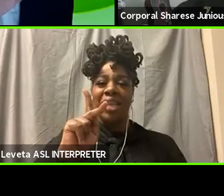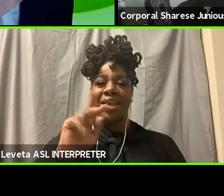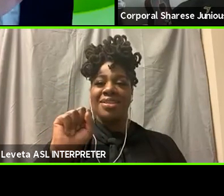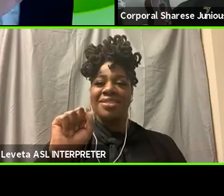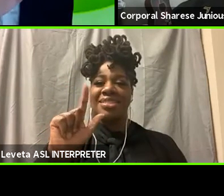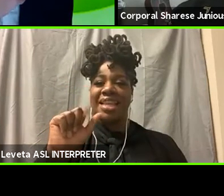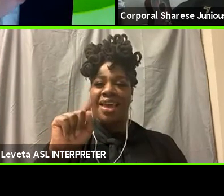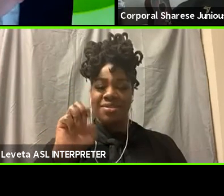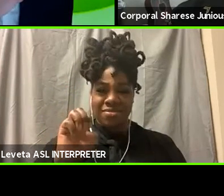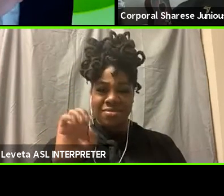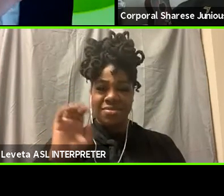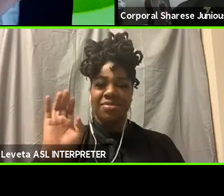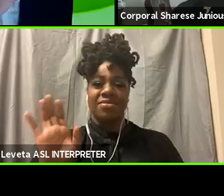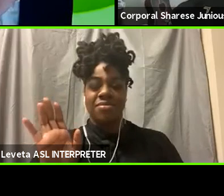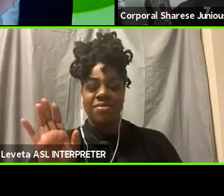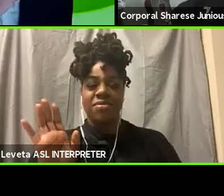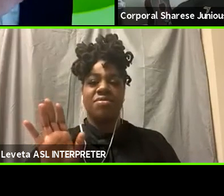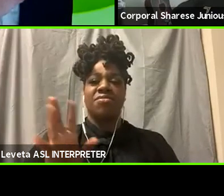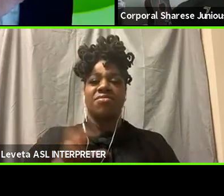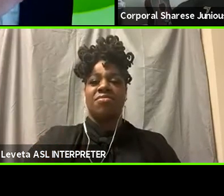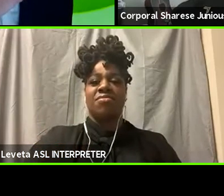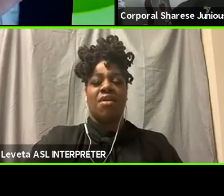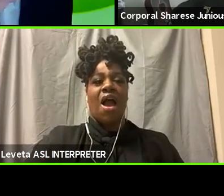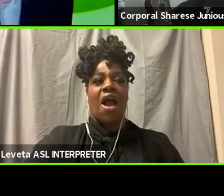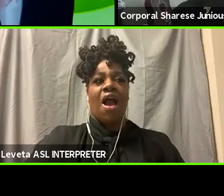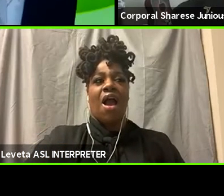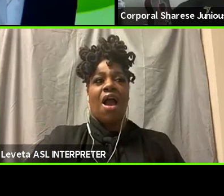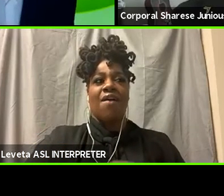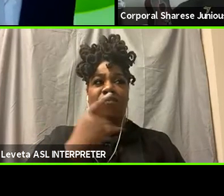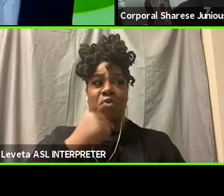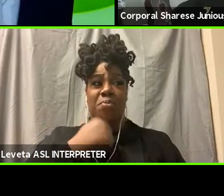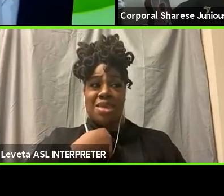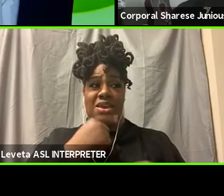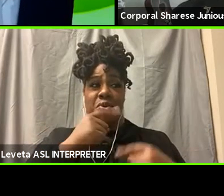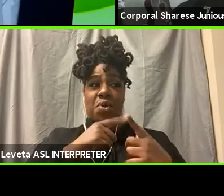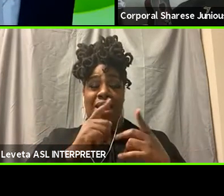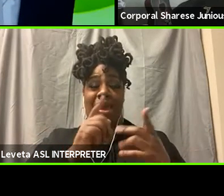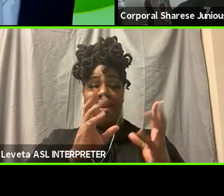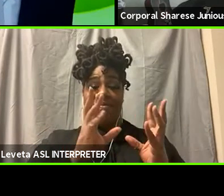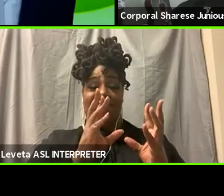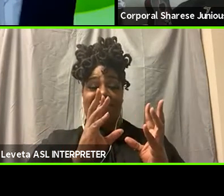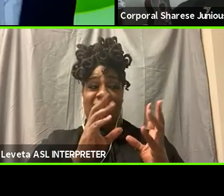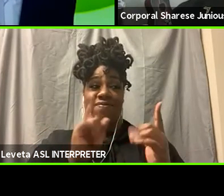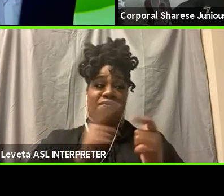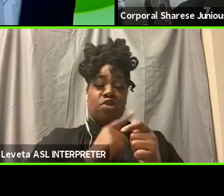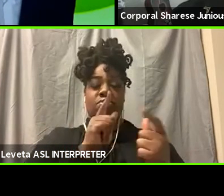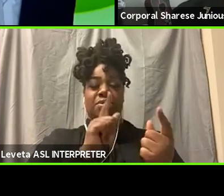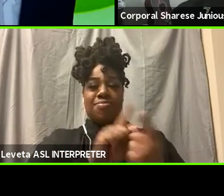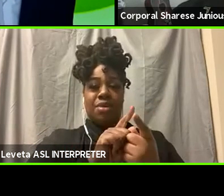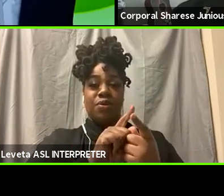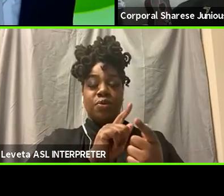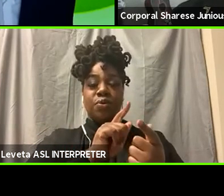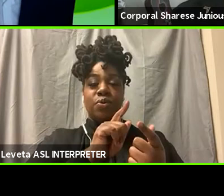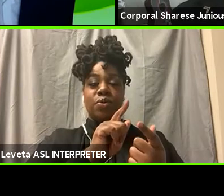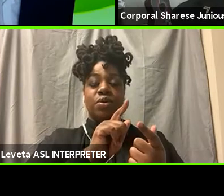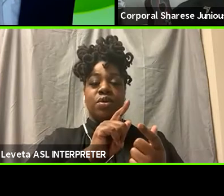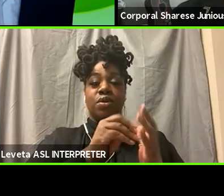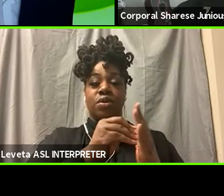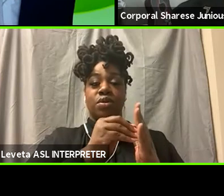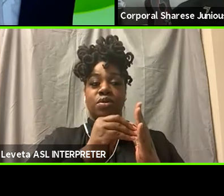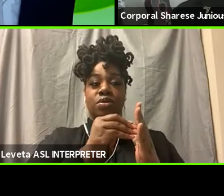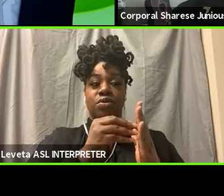appreciate at first is when I meet with children, families, I represent to them school, right? And whatever their history, past history has been with